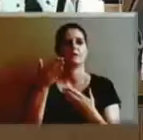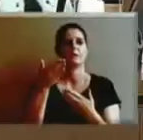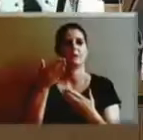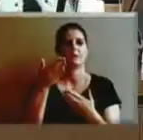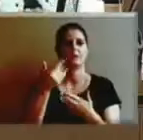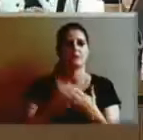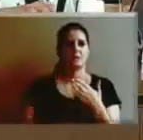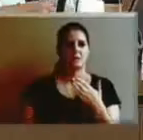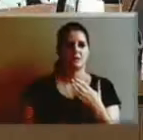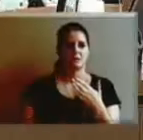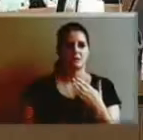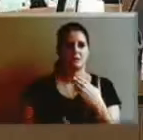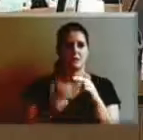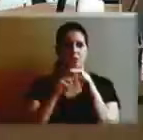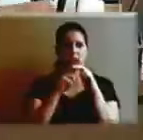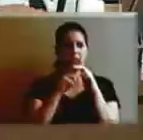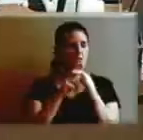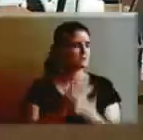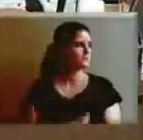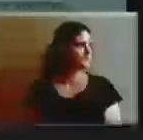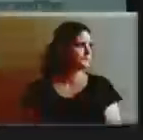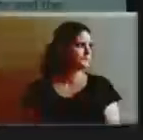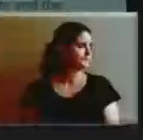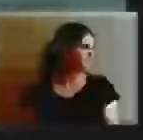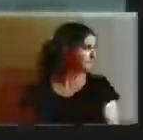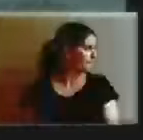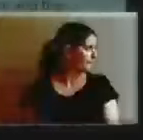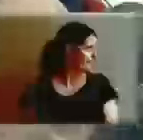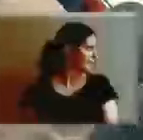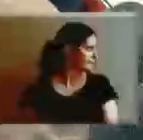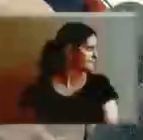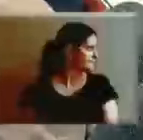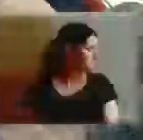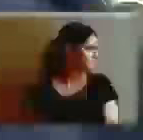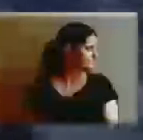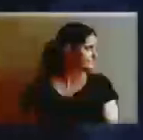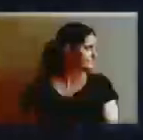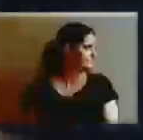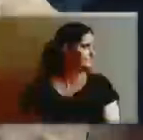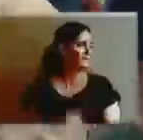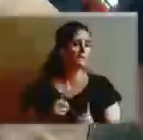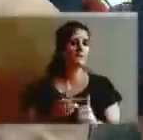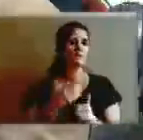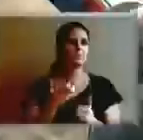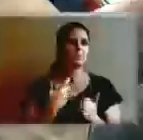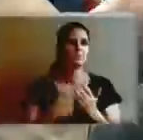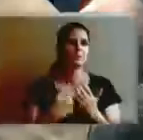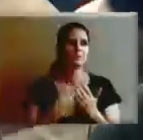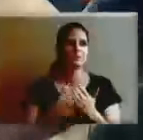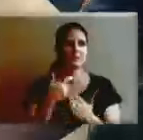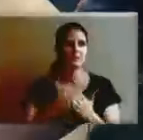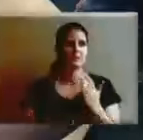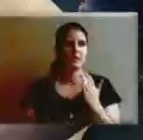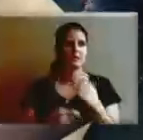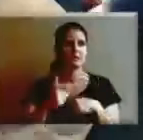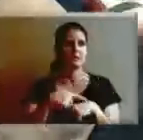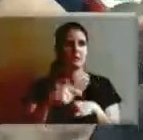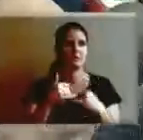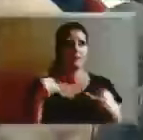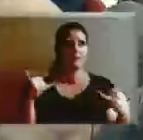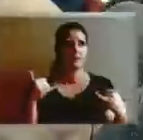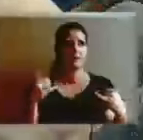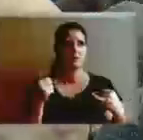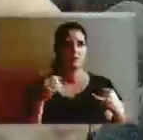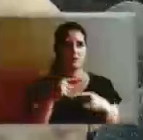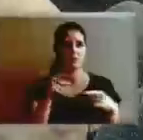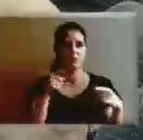Harden. Thank you. I'd like to start first with the tax timeline so everyone understands where we are